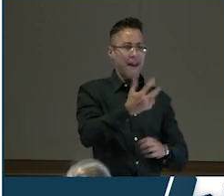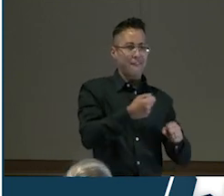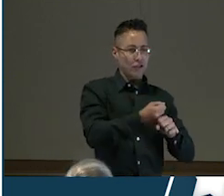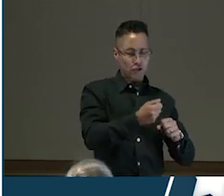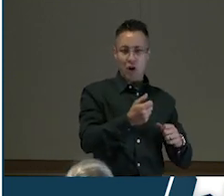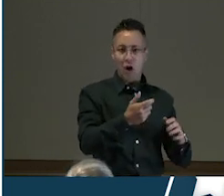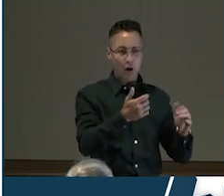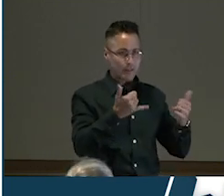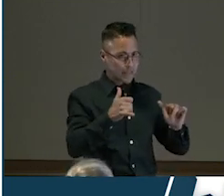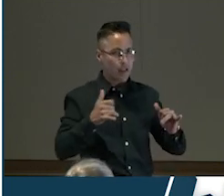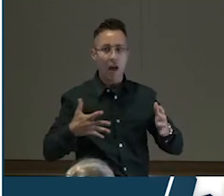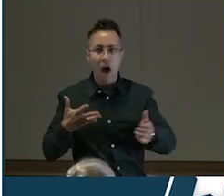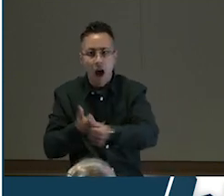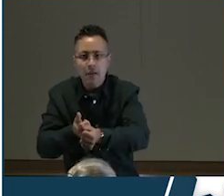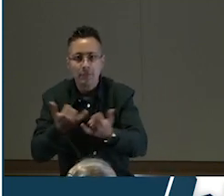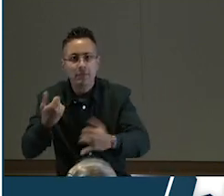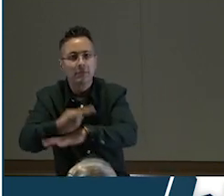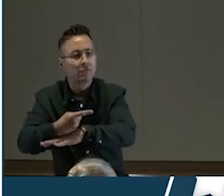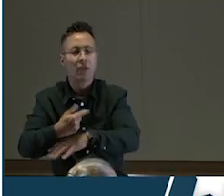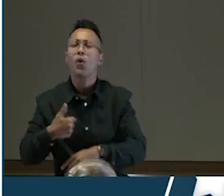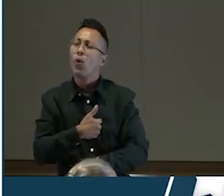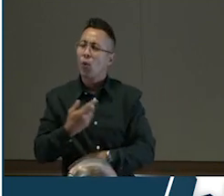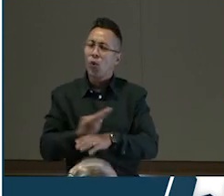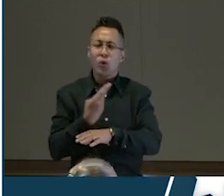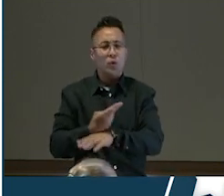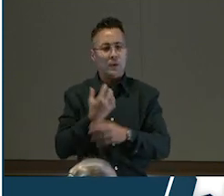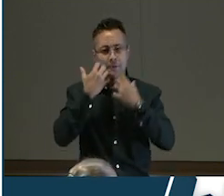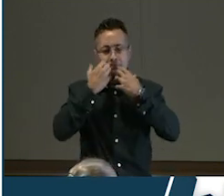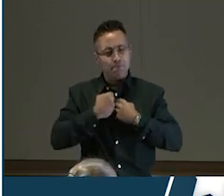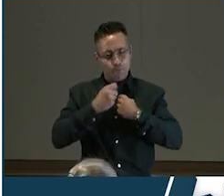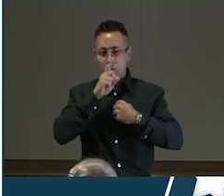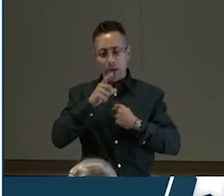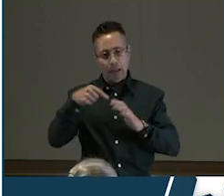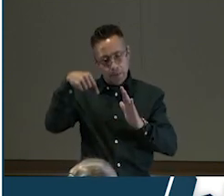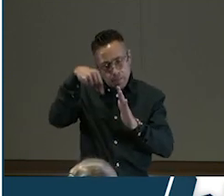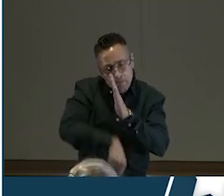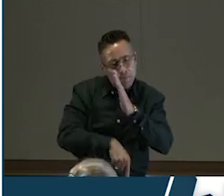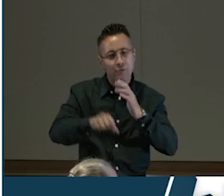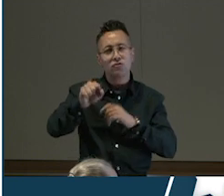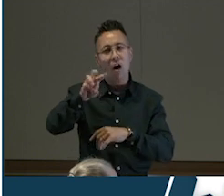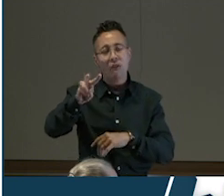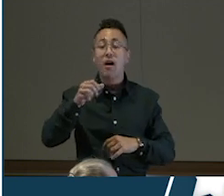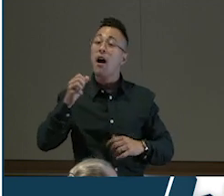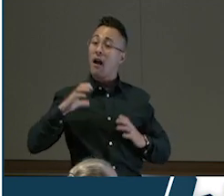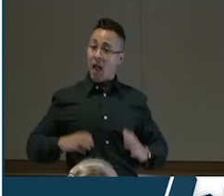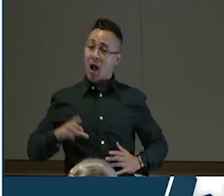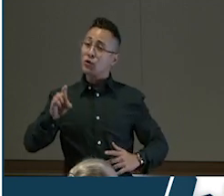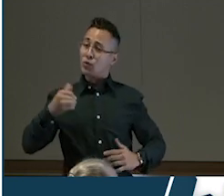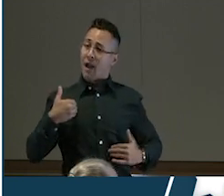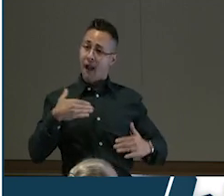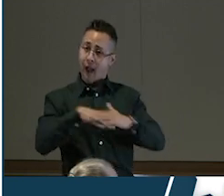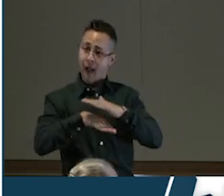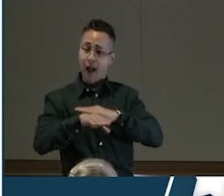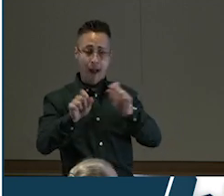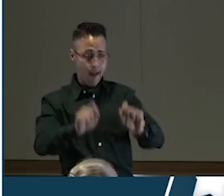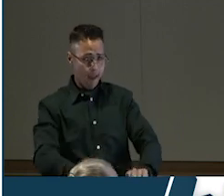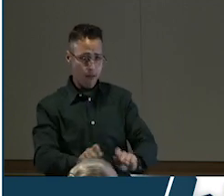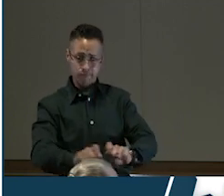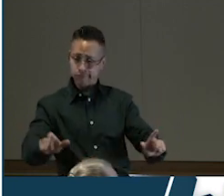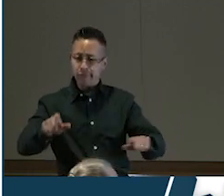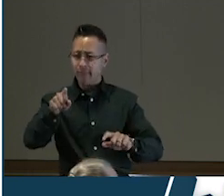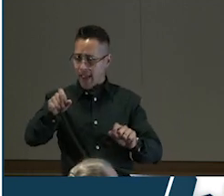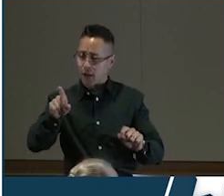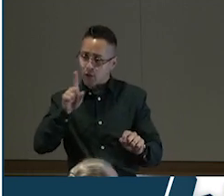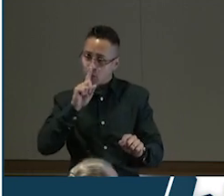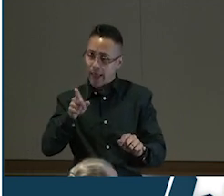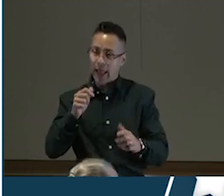looking at today? We use a very protected and robust software that our clients get their own access to so that they can have a place to truly